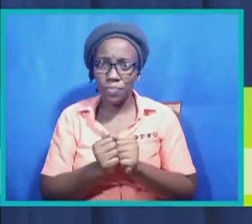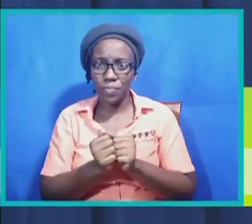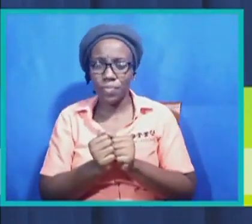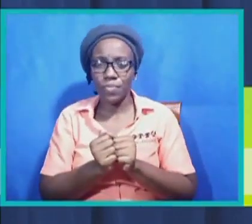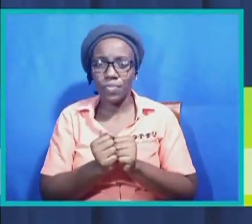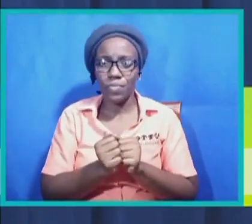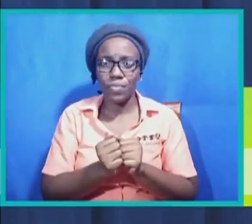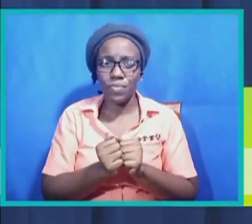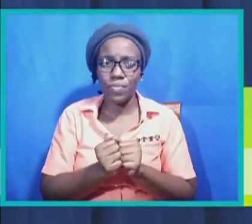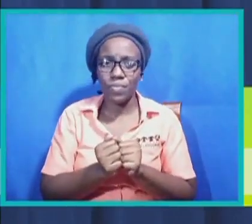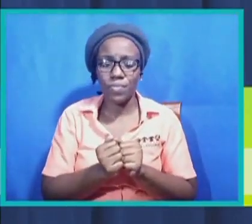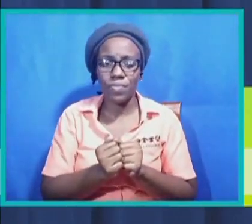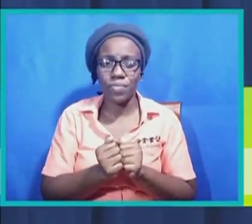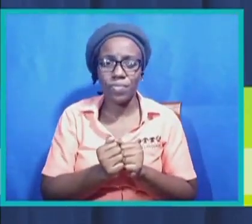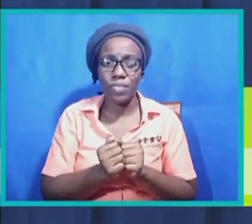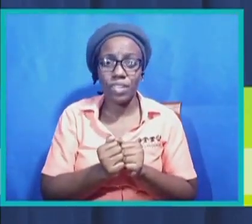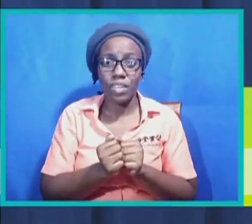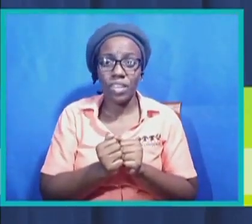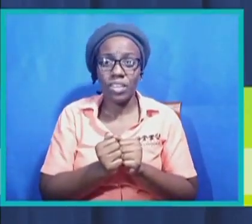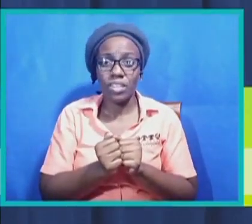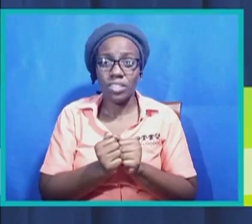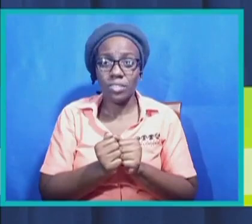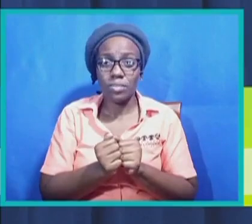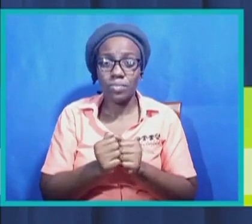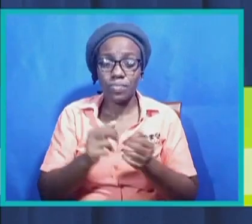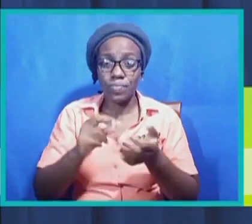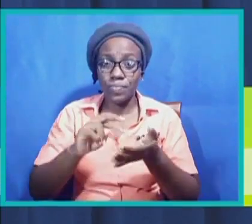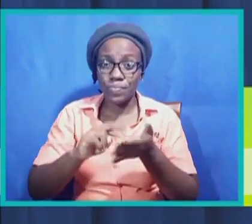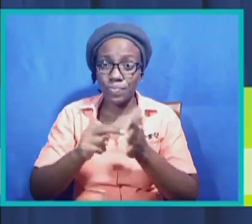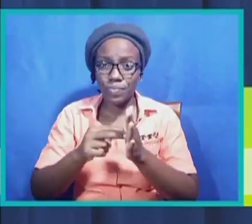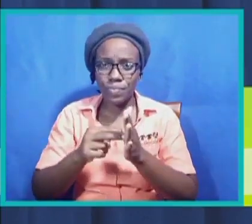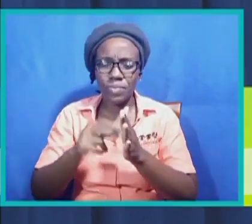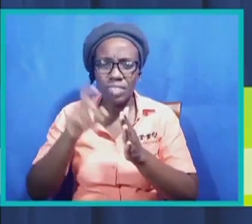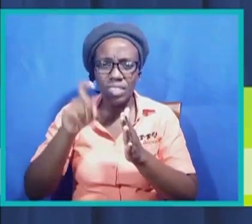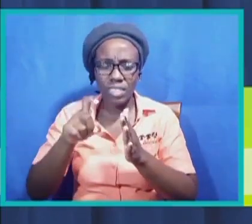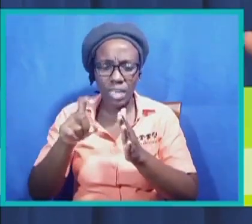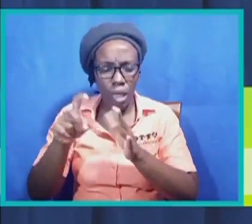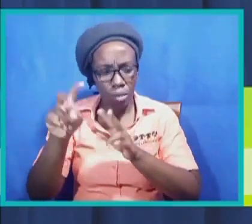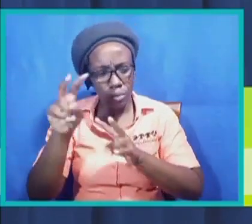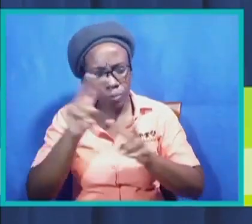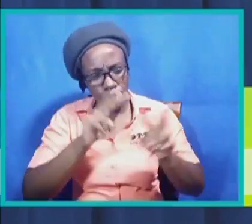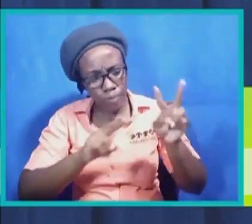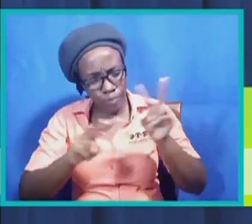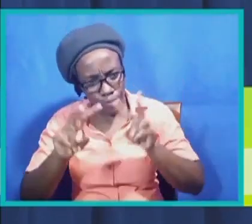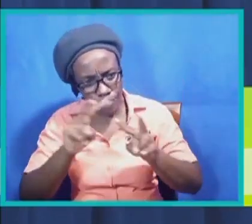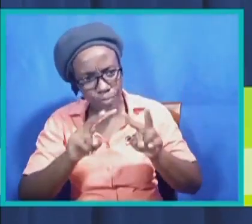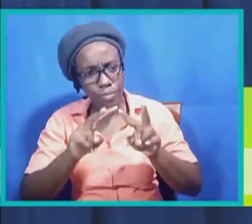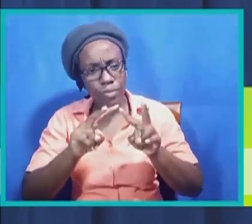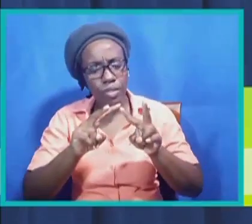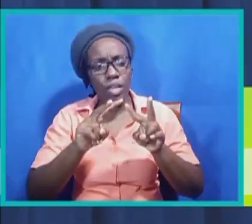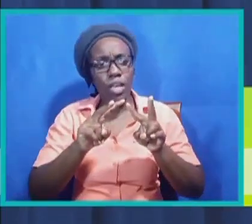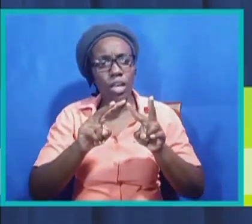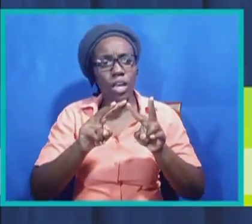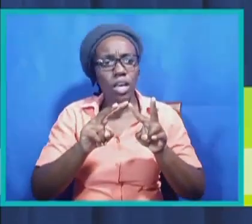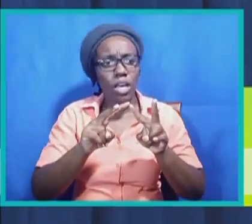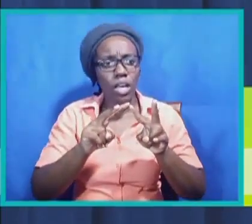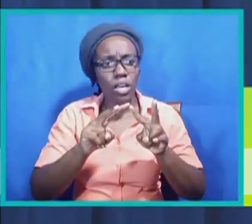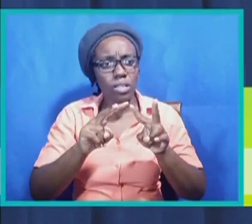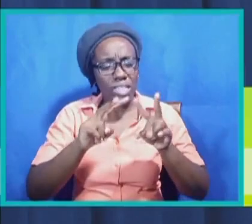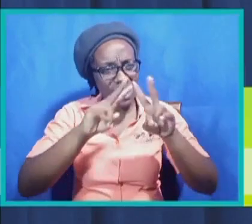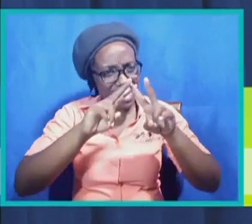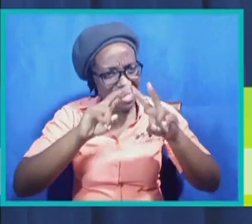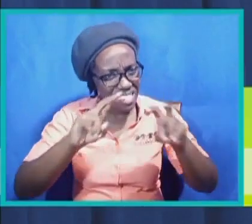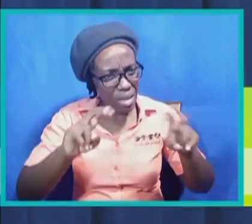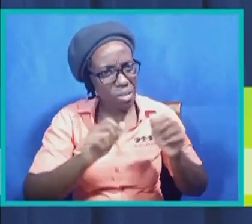assessment, which is really assessing and using the results to ensure that doing remediation and ensuring that